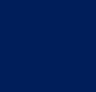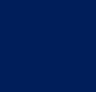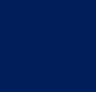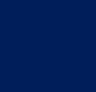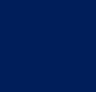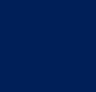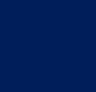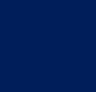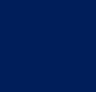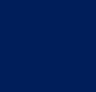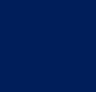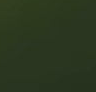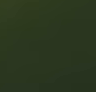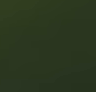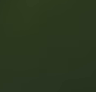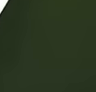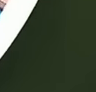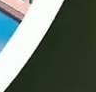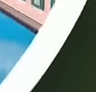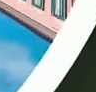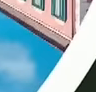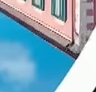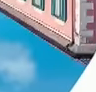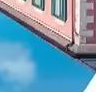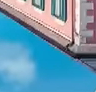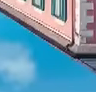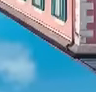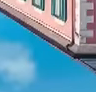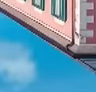unstoppable. Switch today.